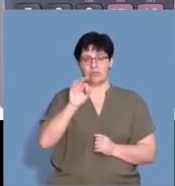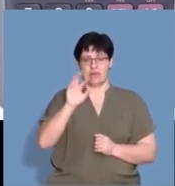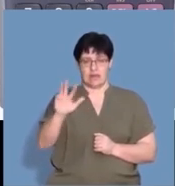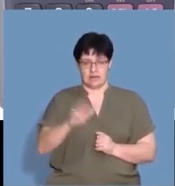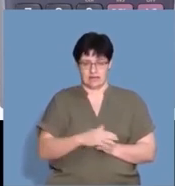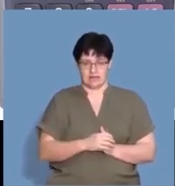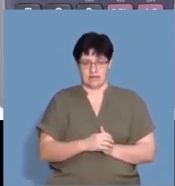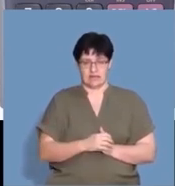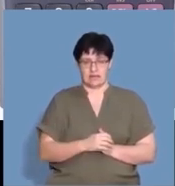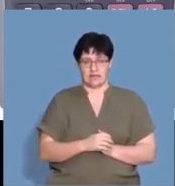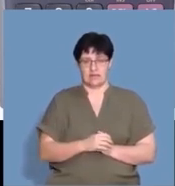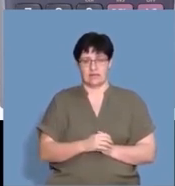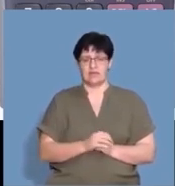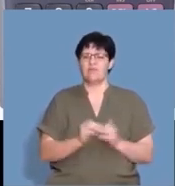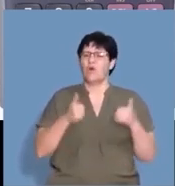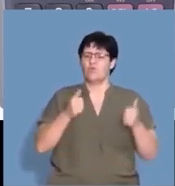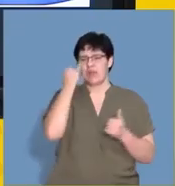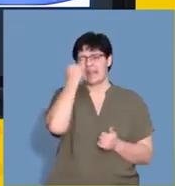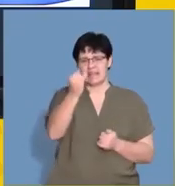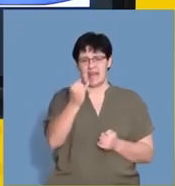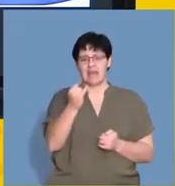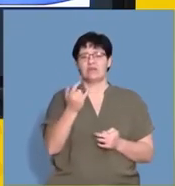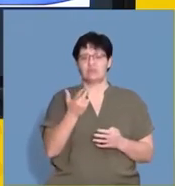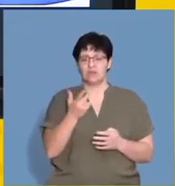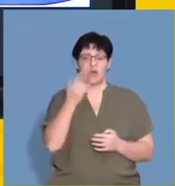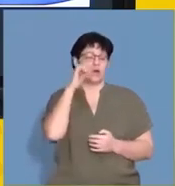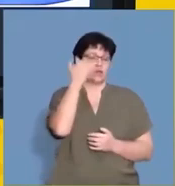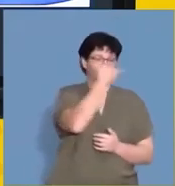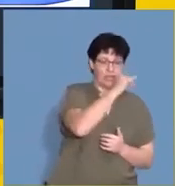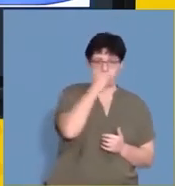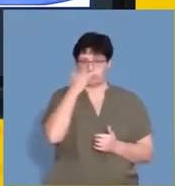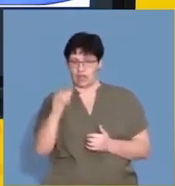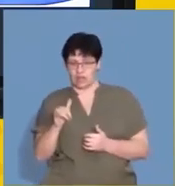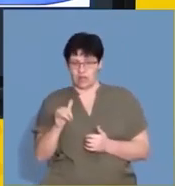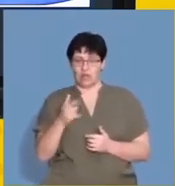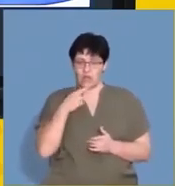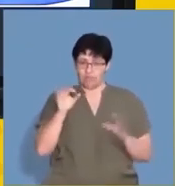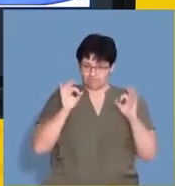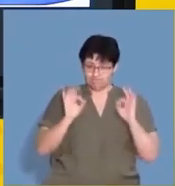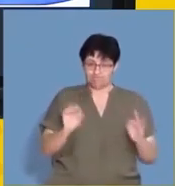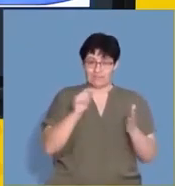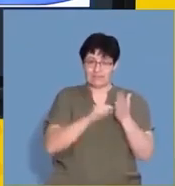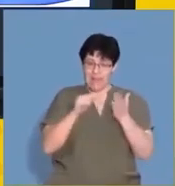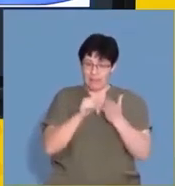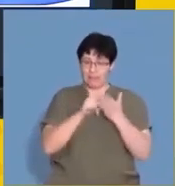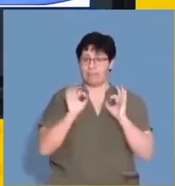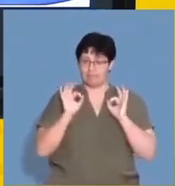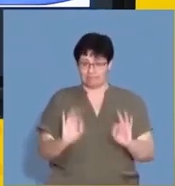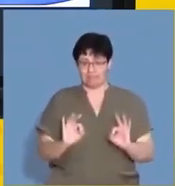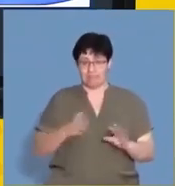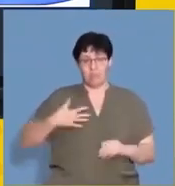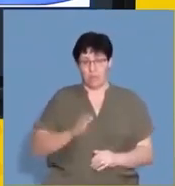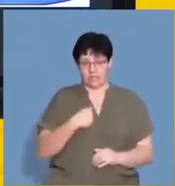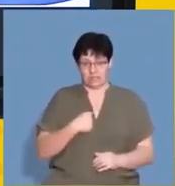28,239. It's also a good idea for you to get into the habit of checking on your calculator that you've actually typed in the numbers that you